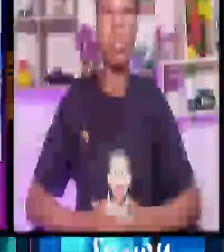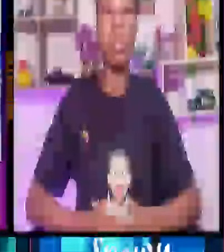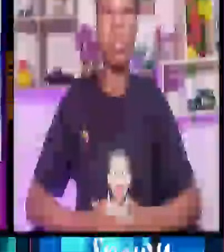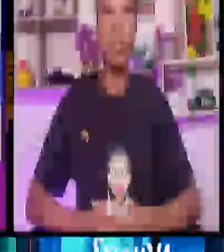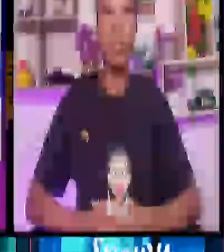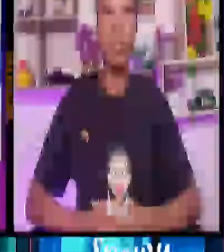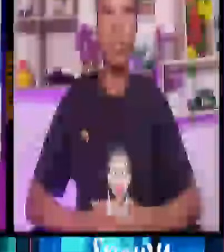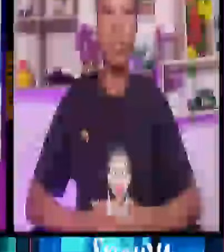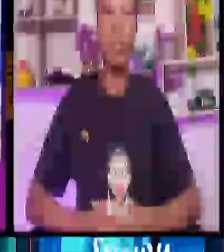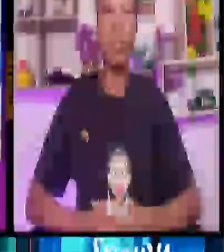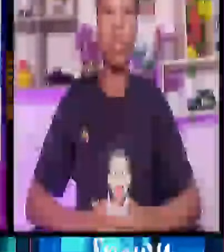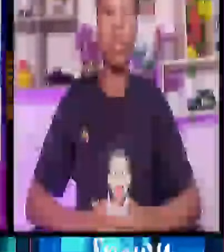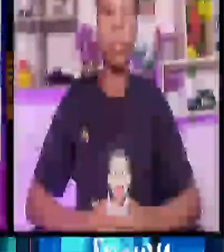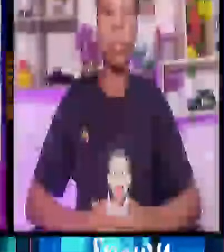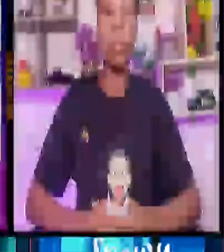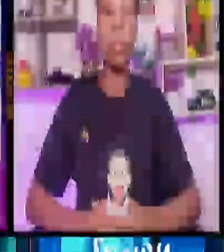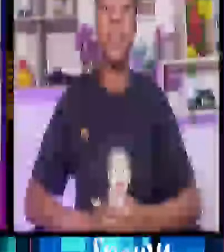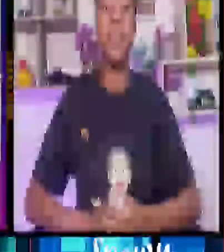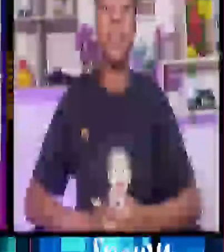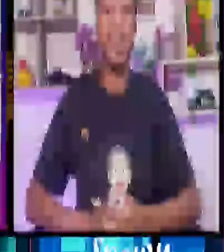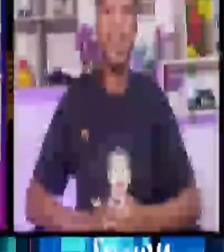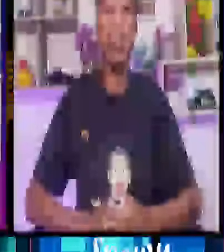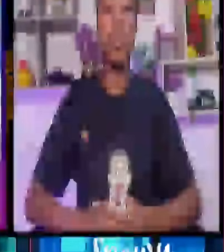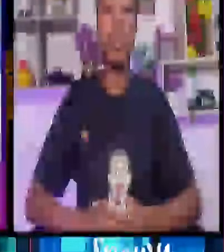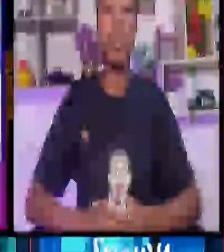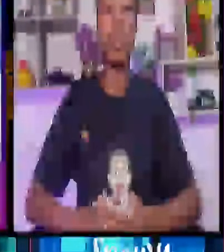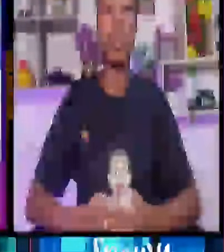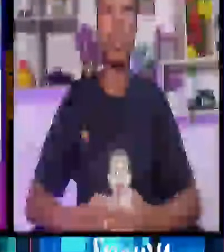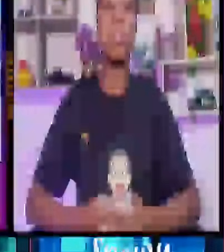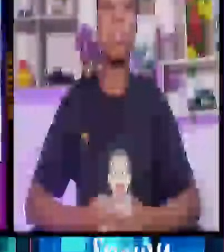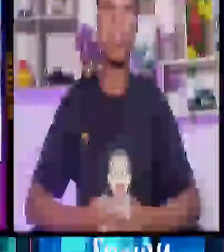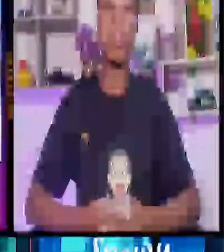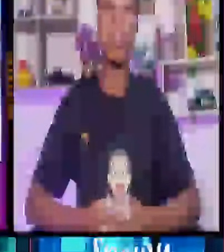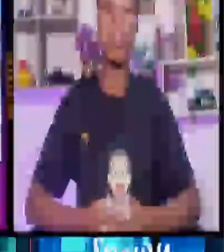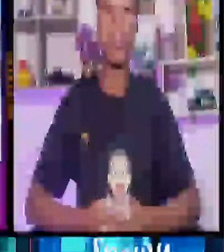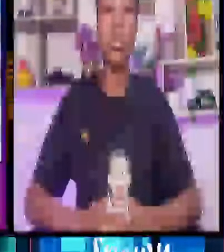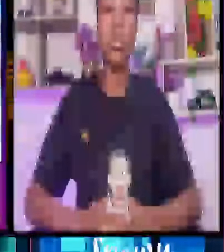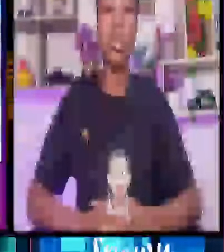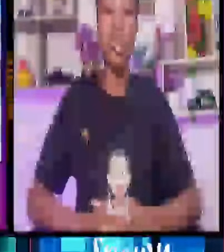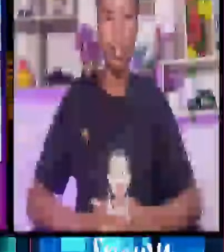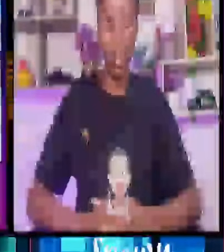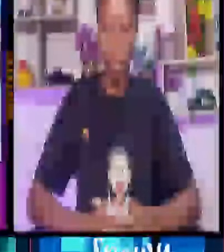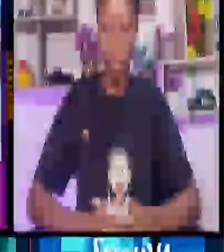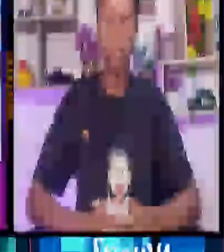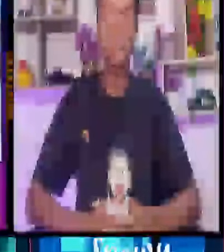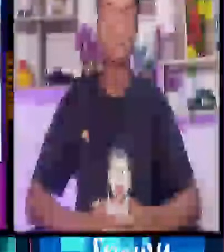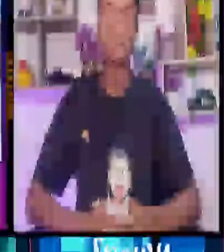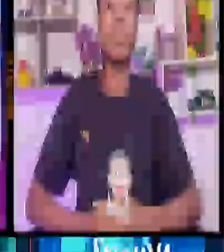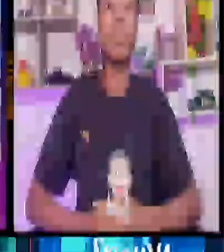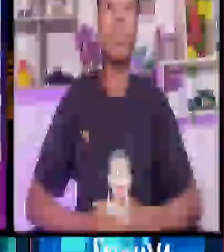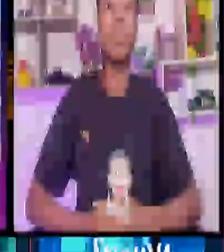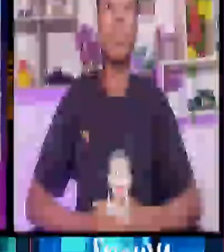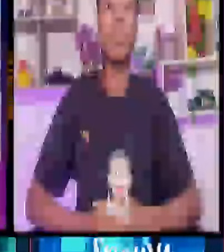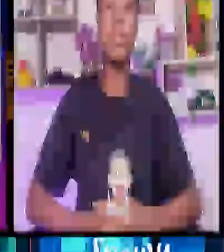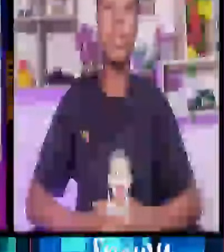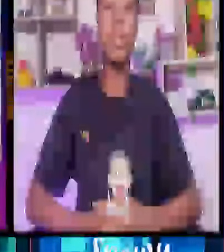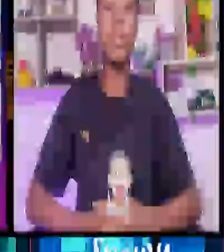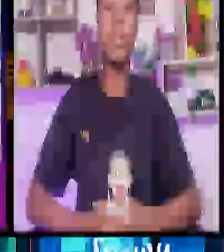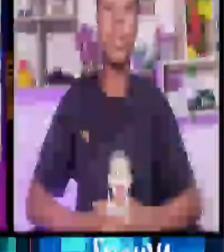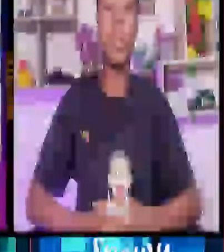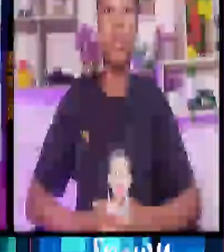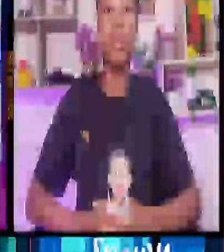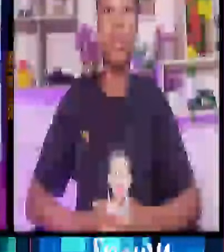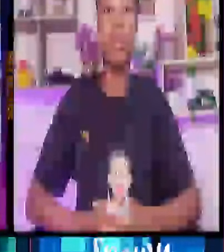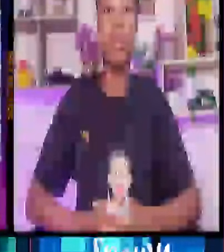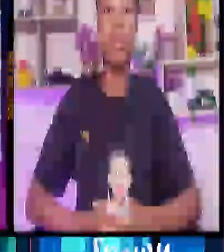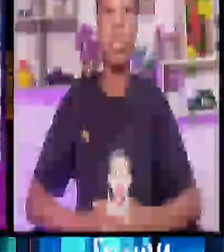anything that is directly or indirectly about this? Is a multimedia studio a venue for a thank you tour for the new people?